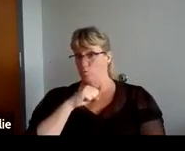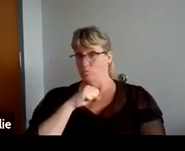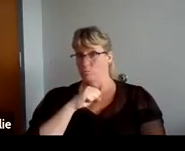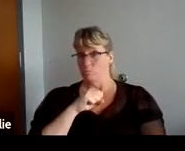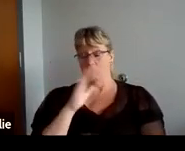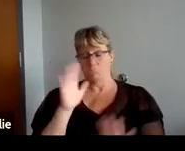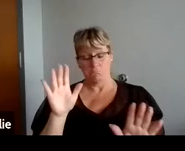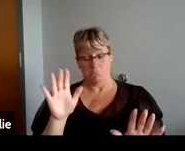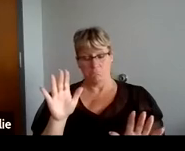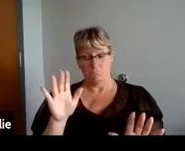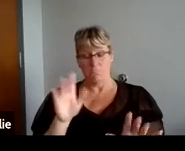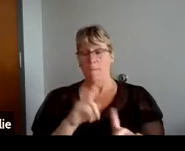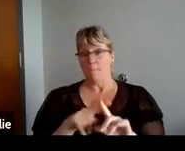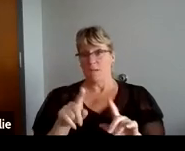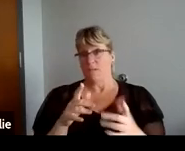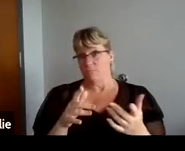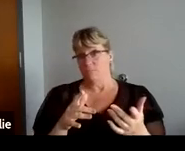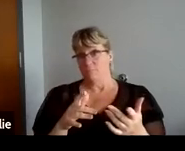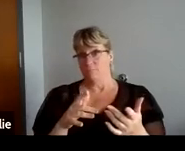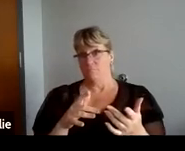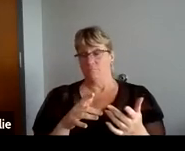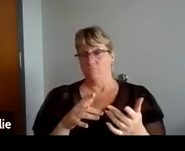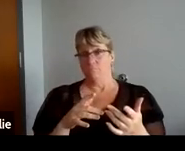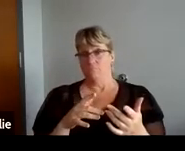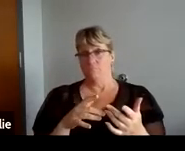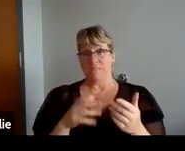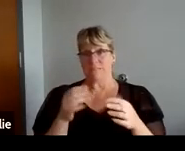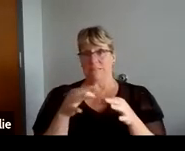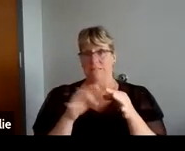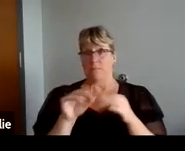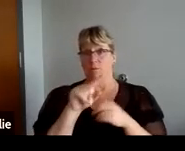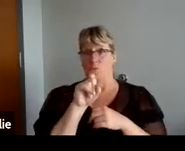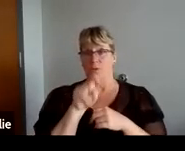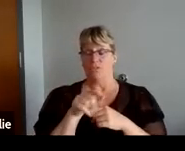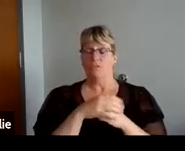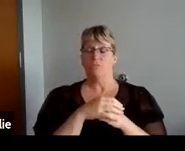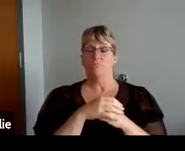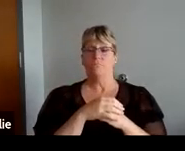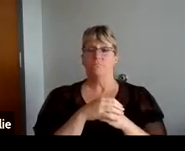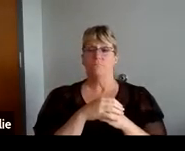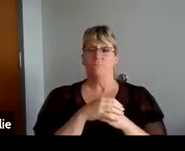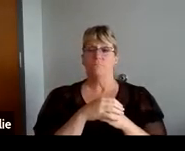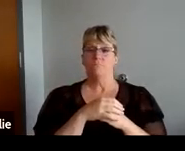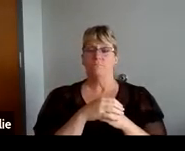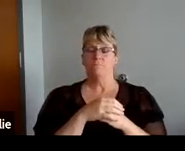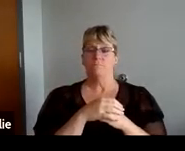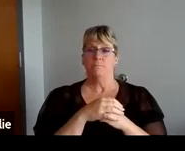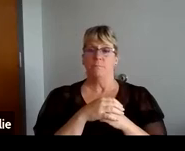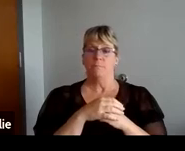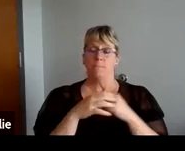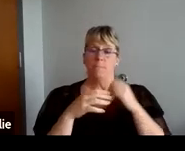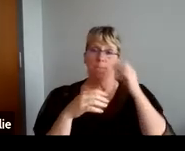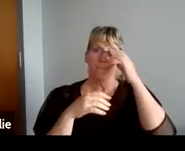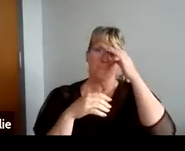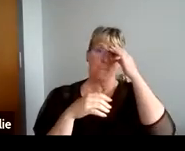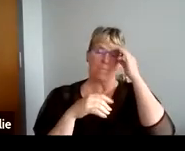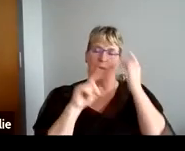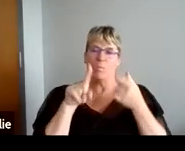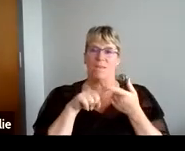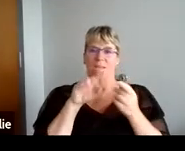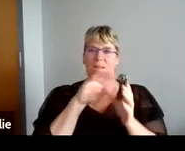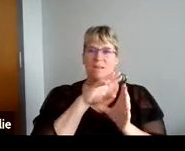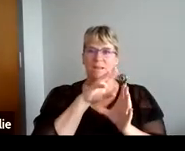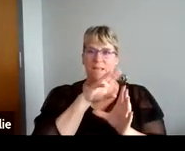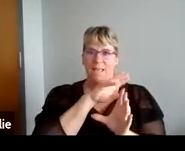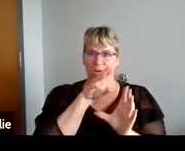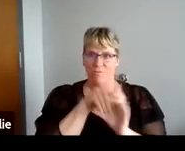to our patient, but it's just, a simple question. And then when we intervene,